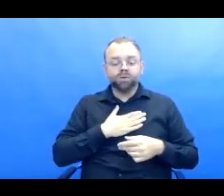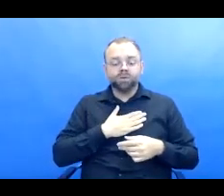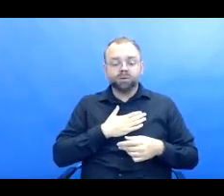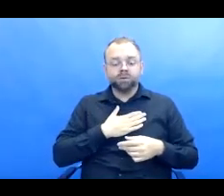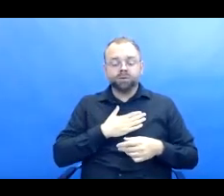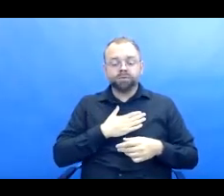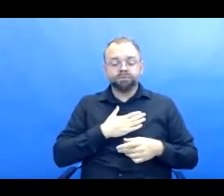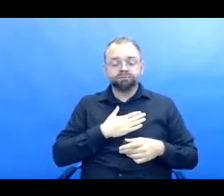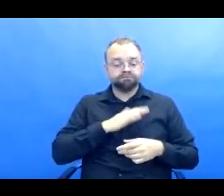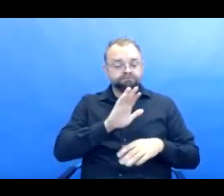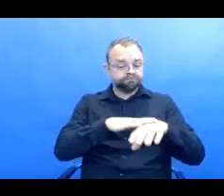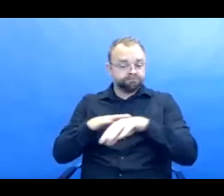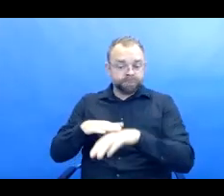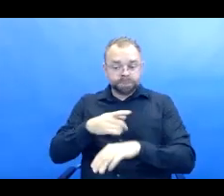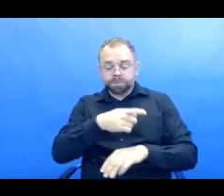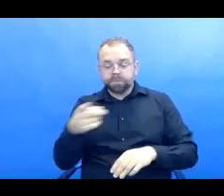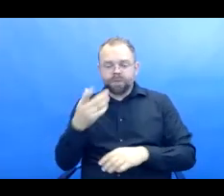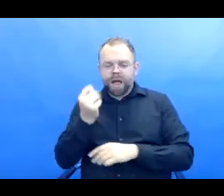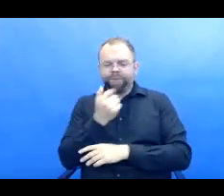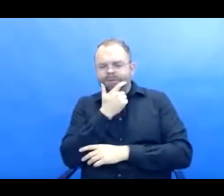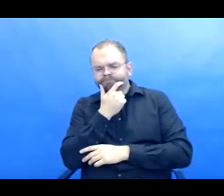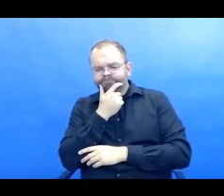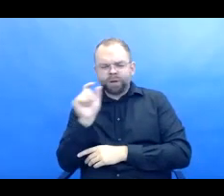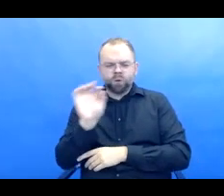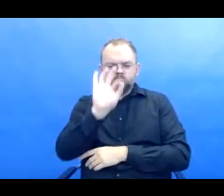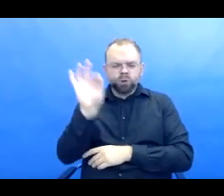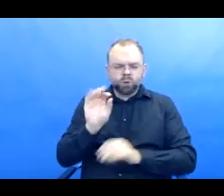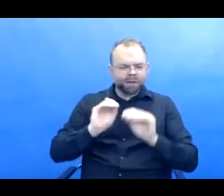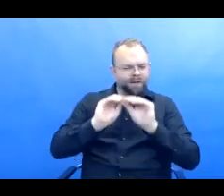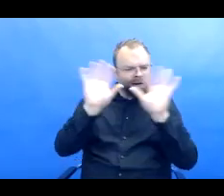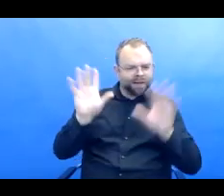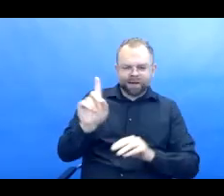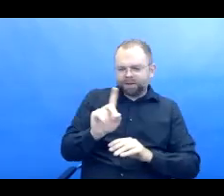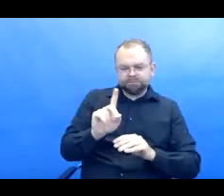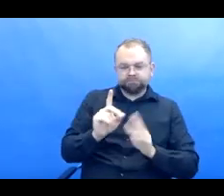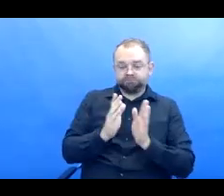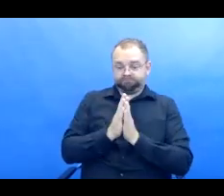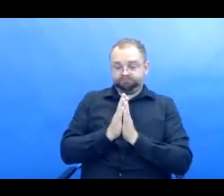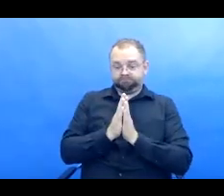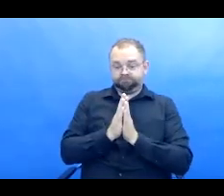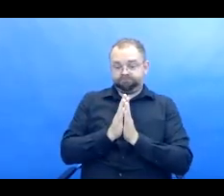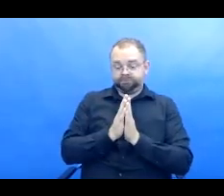those presentations, you can raise your hand.